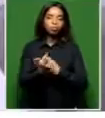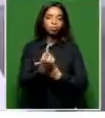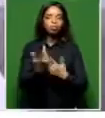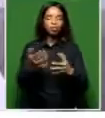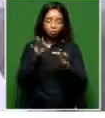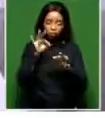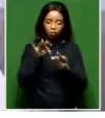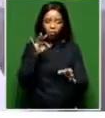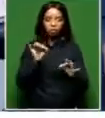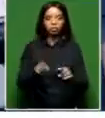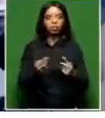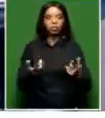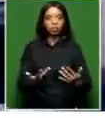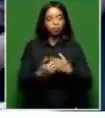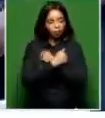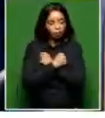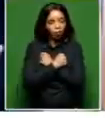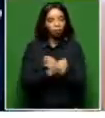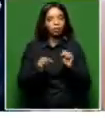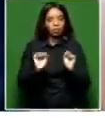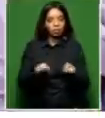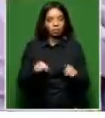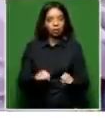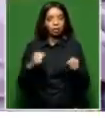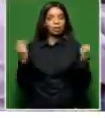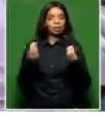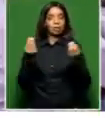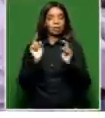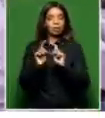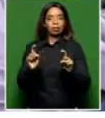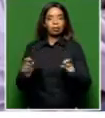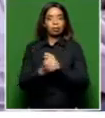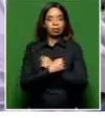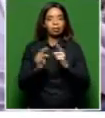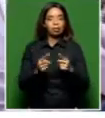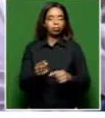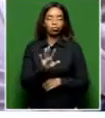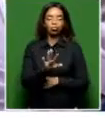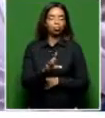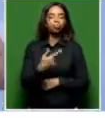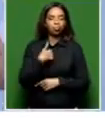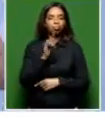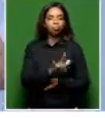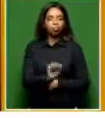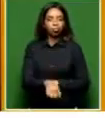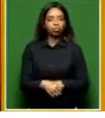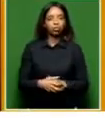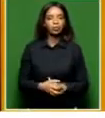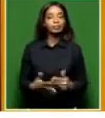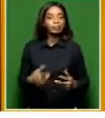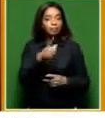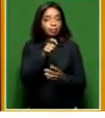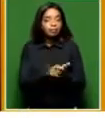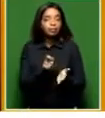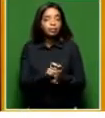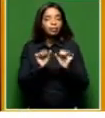of music. So yeah, it's not saturated, so I do it because of that, and I love it. So when you write your